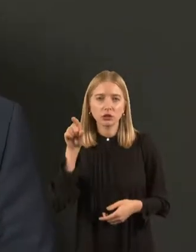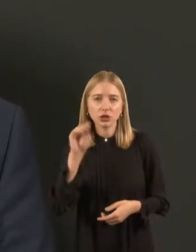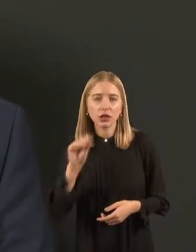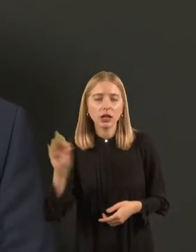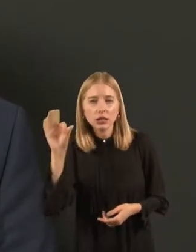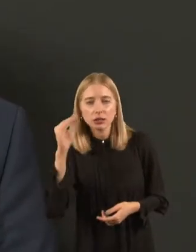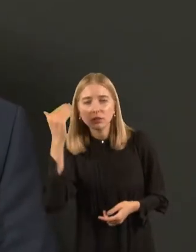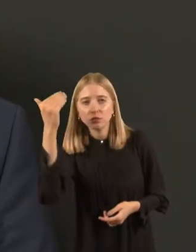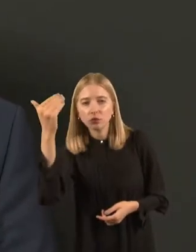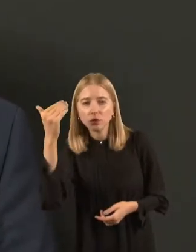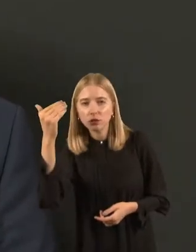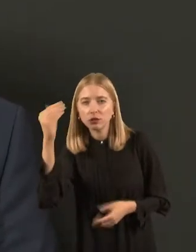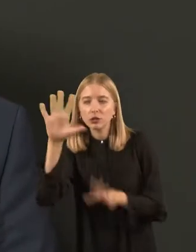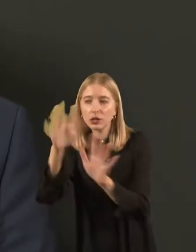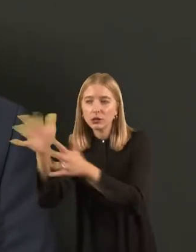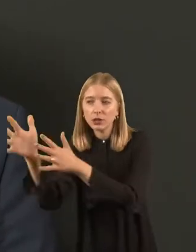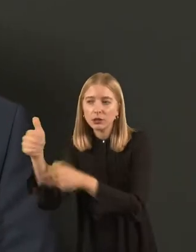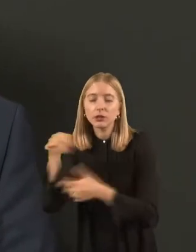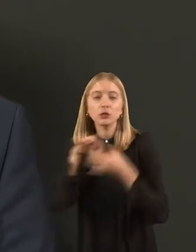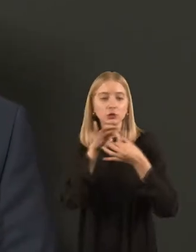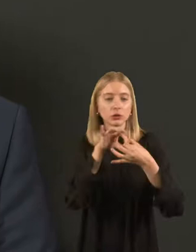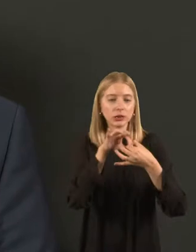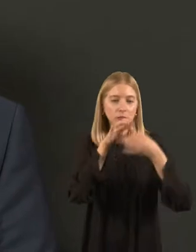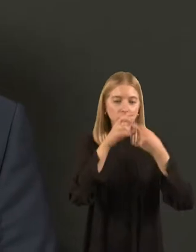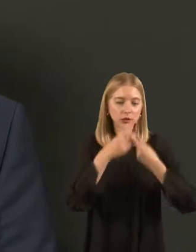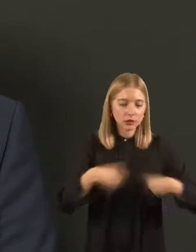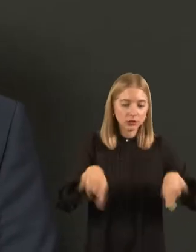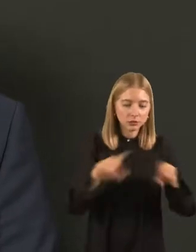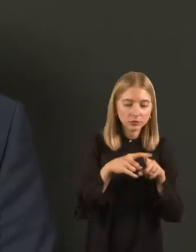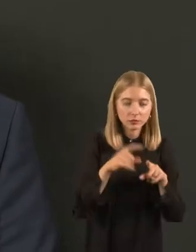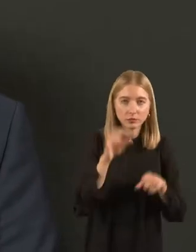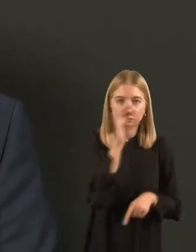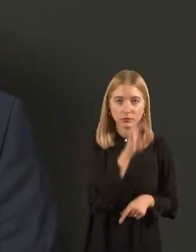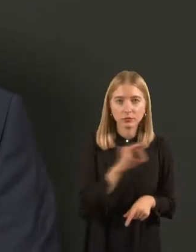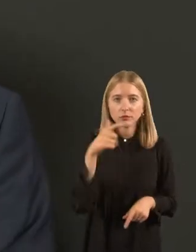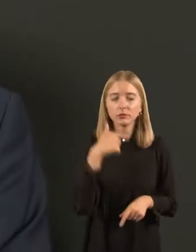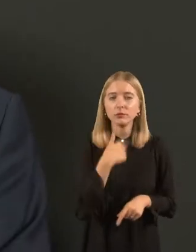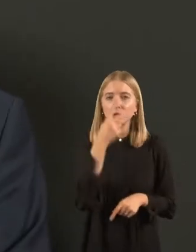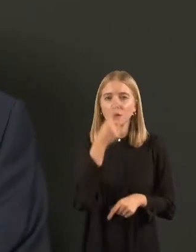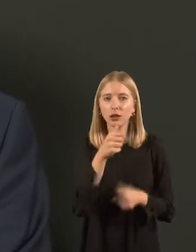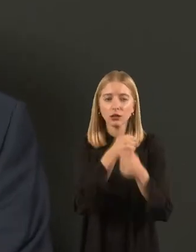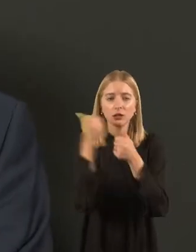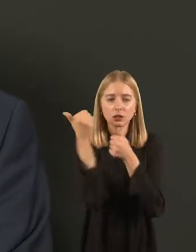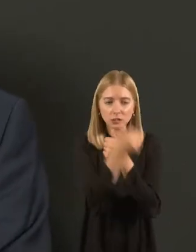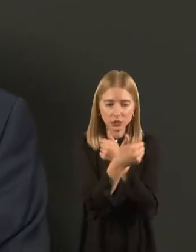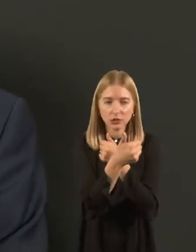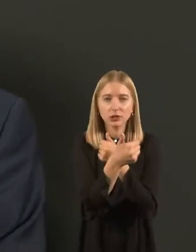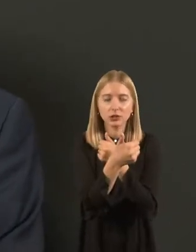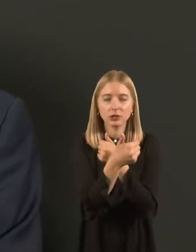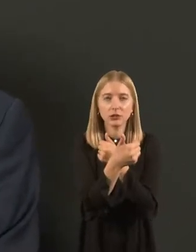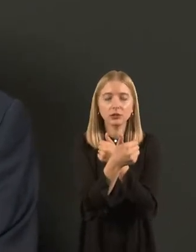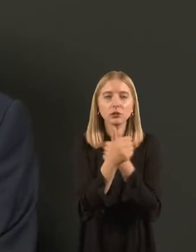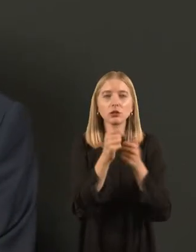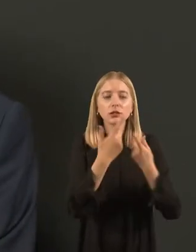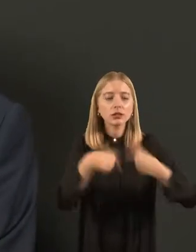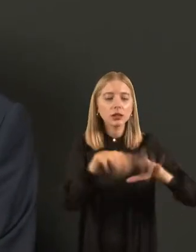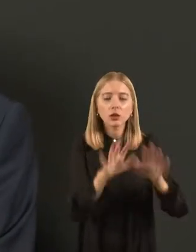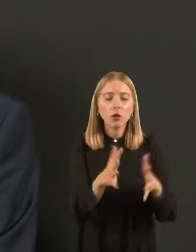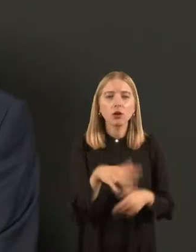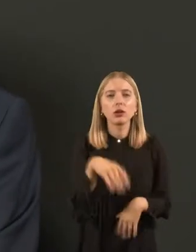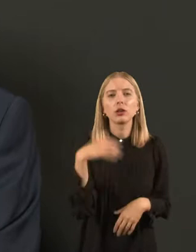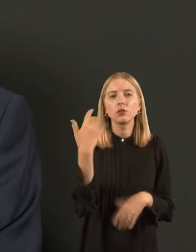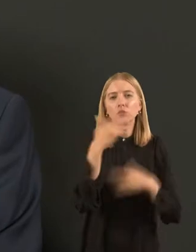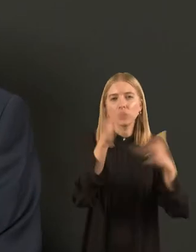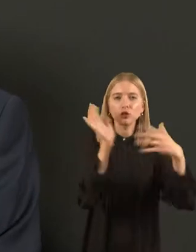on the other hand, from our side, we also have our priorities, and the public transport